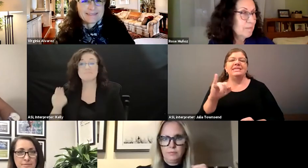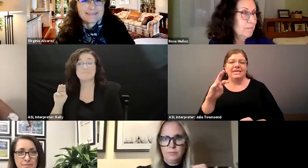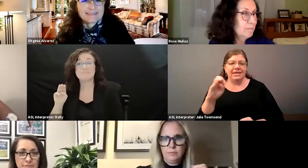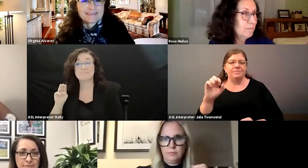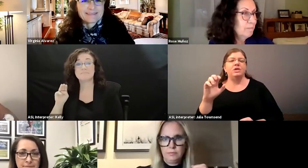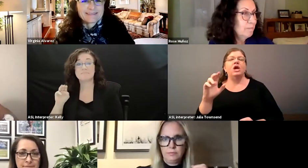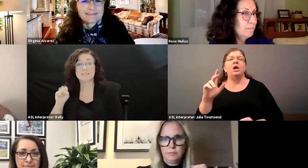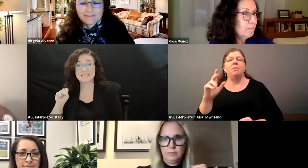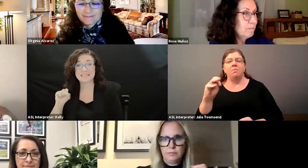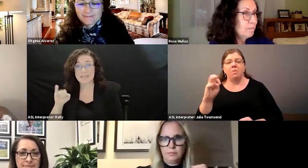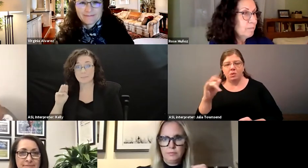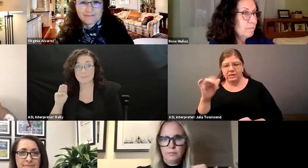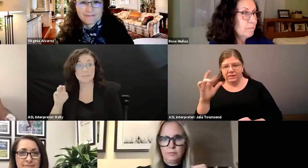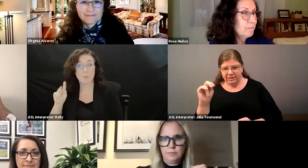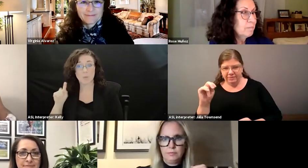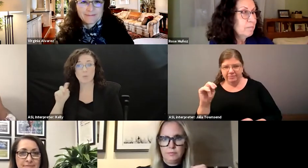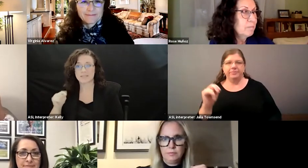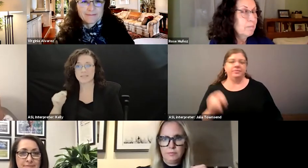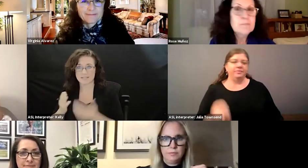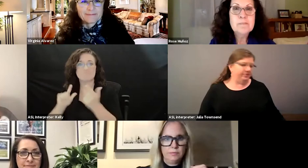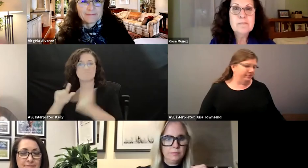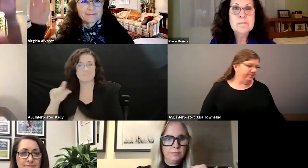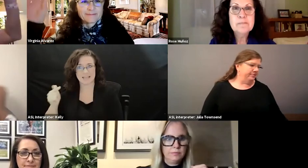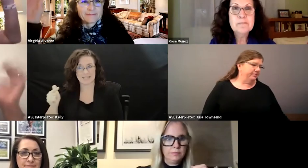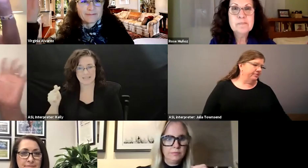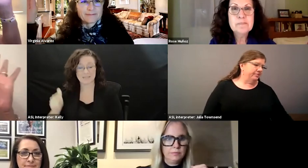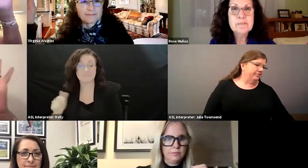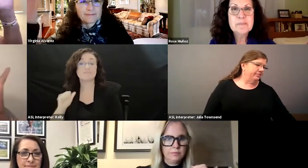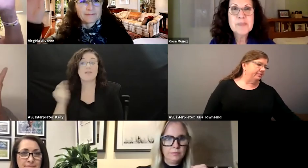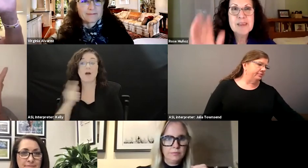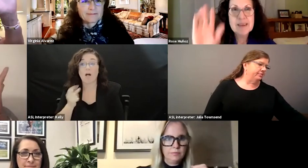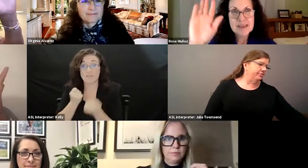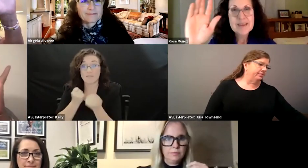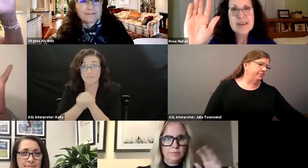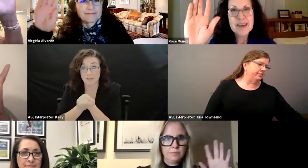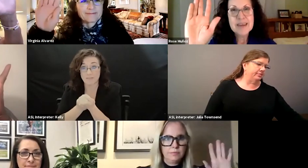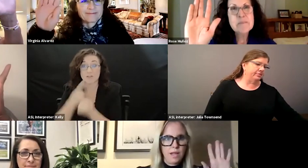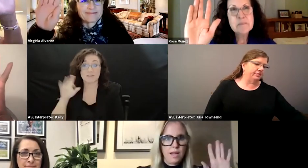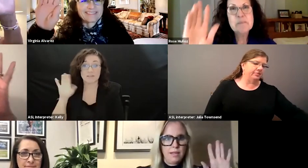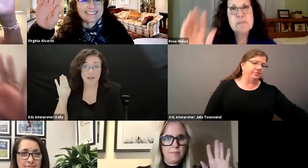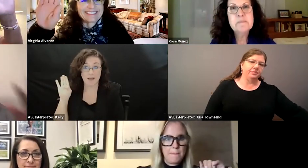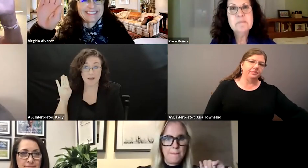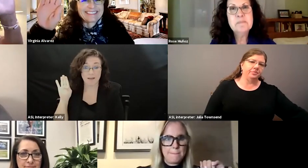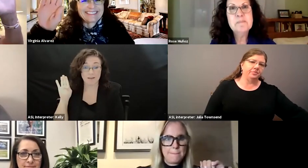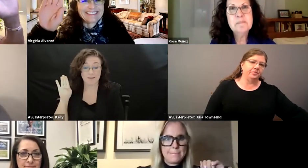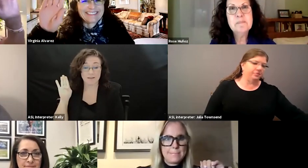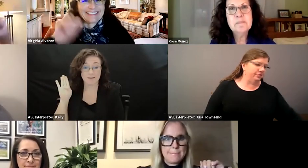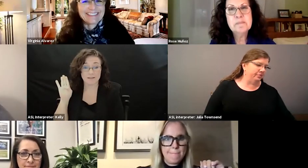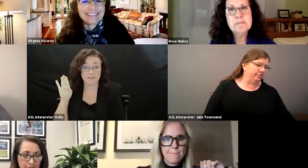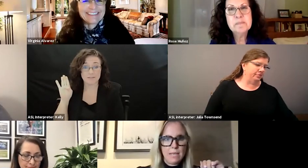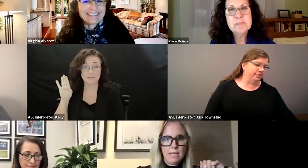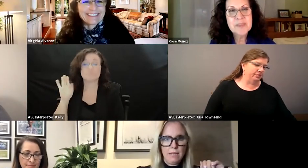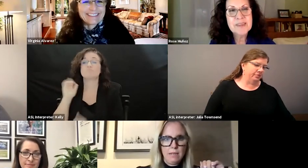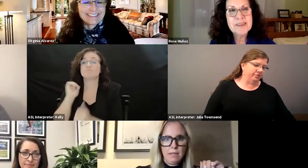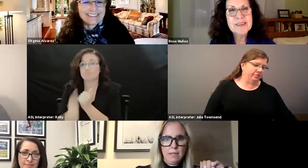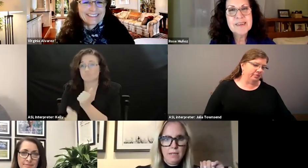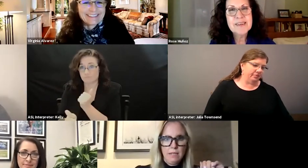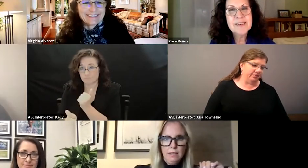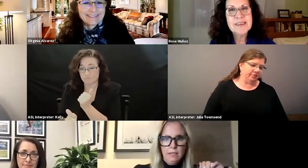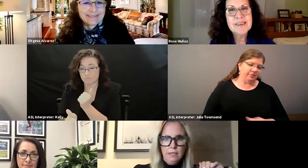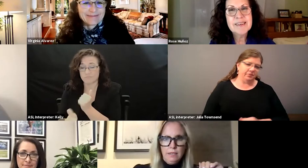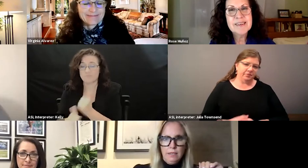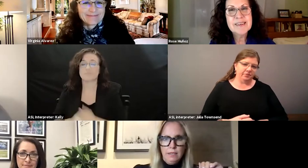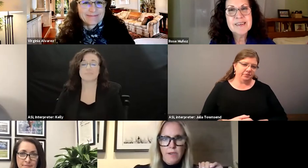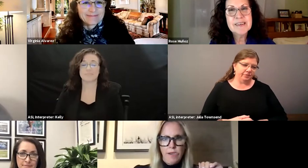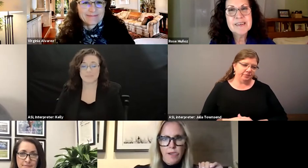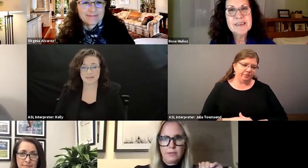munoz all in favor signify by saying i are raising your hand hi wonderful the motion